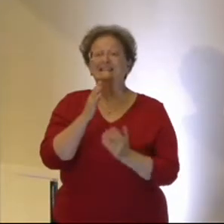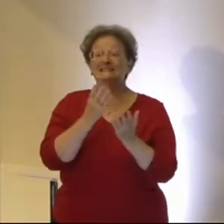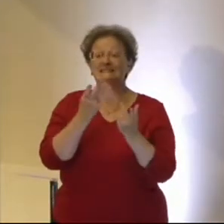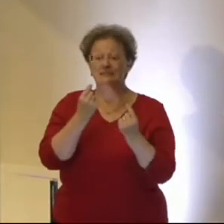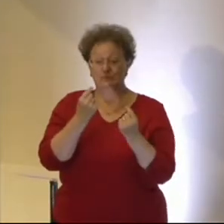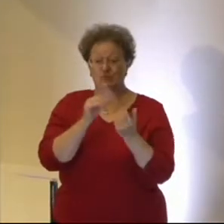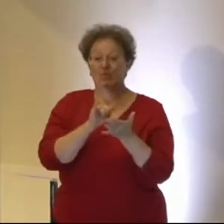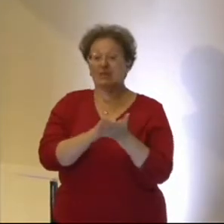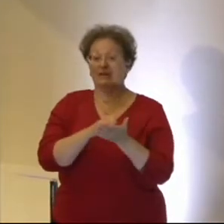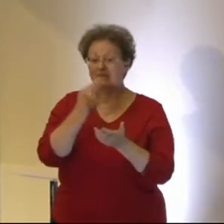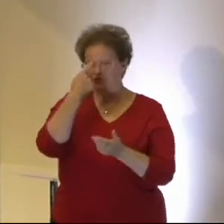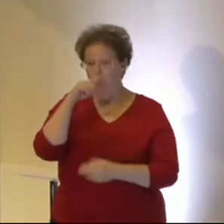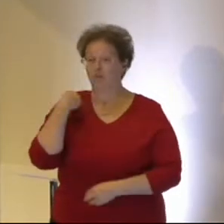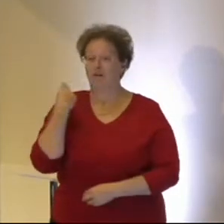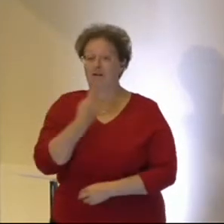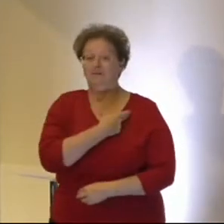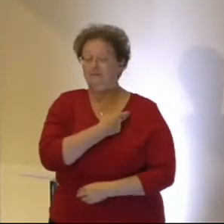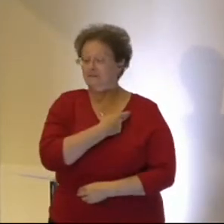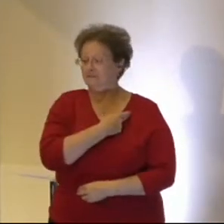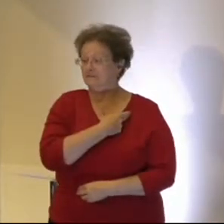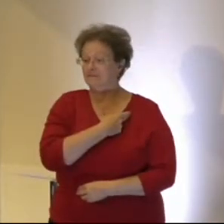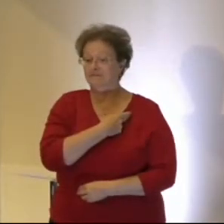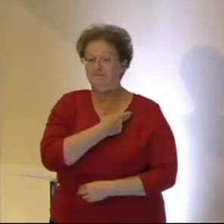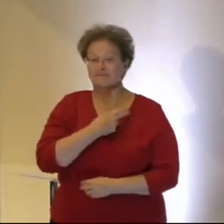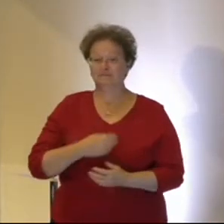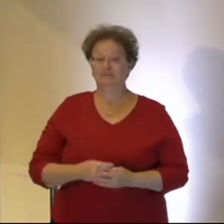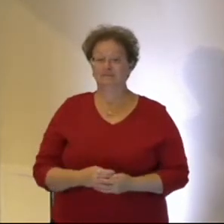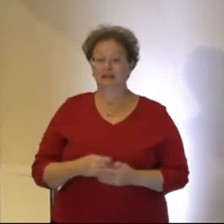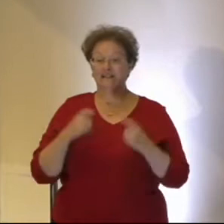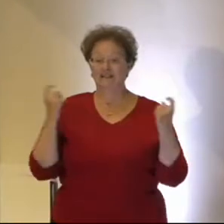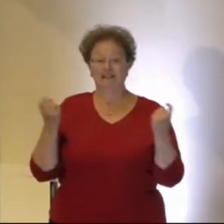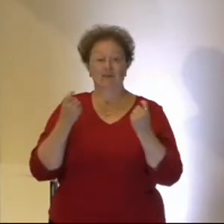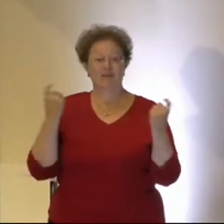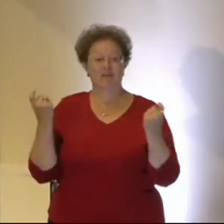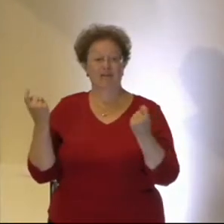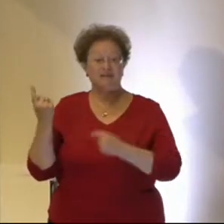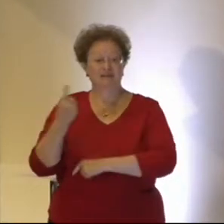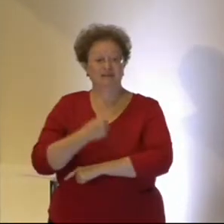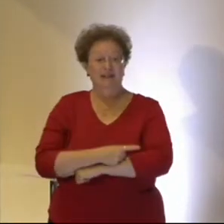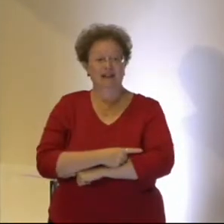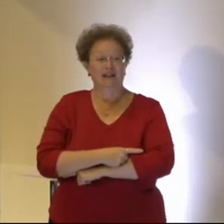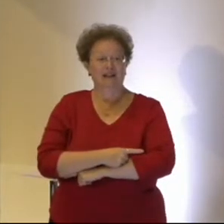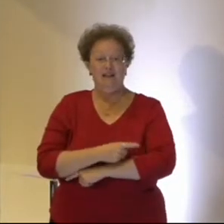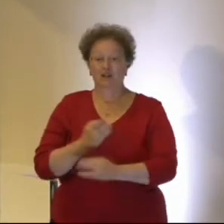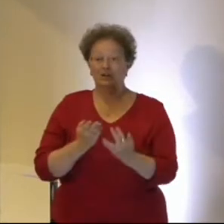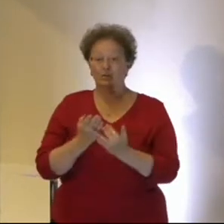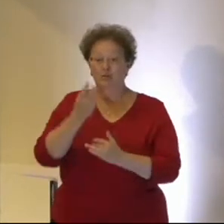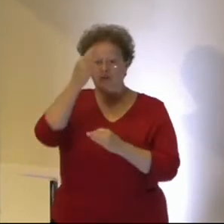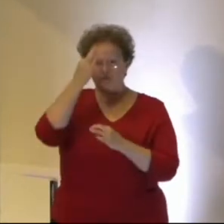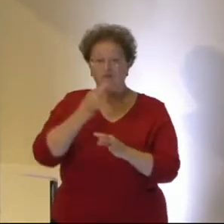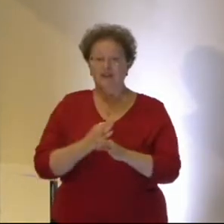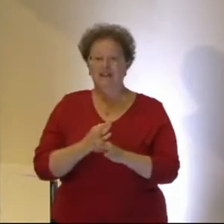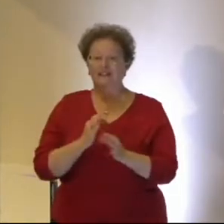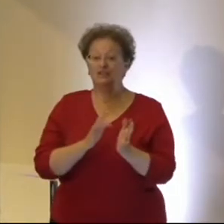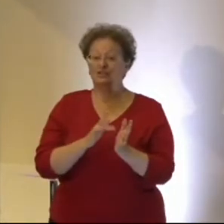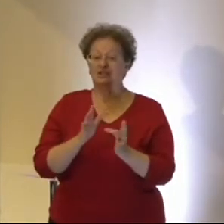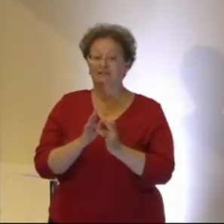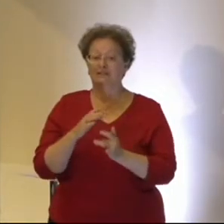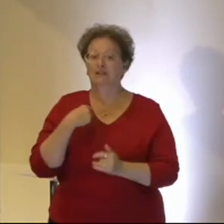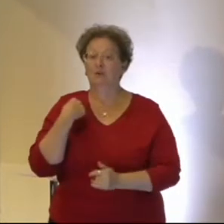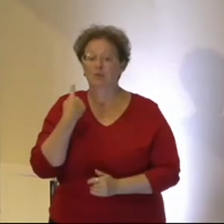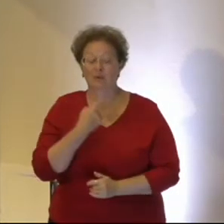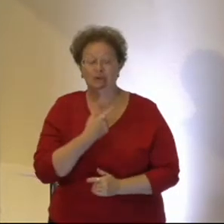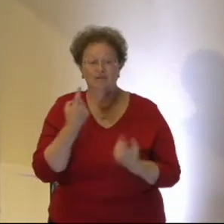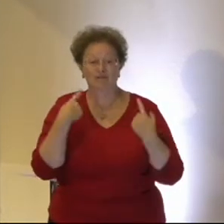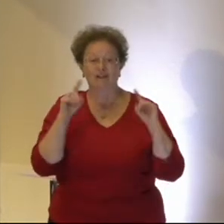us. And that's why we're gathered here to celebrate and worship today. We have the assurance that through faith in Jesus, we'll one day cross